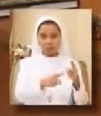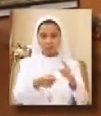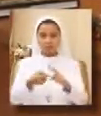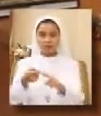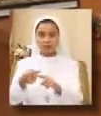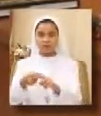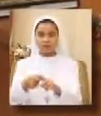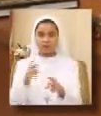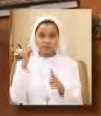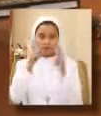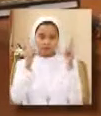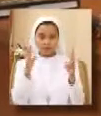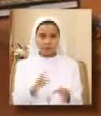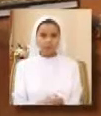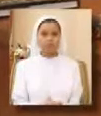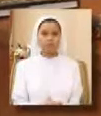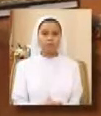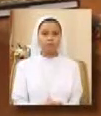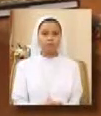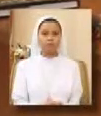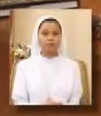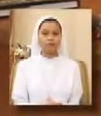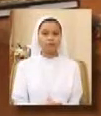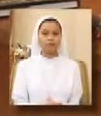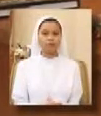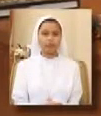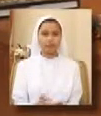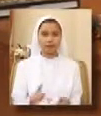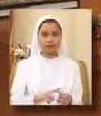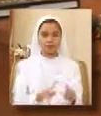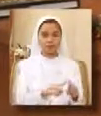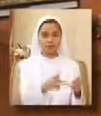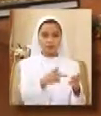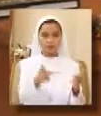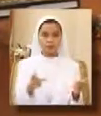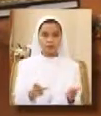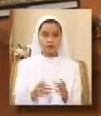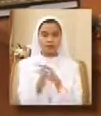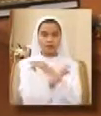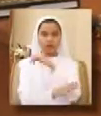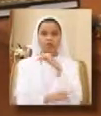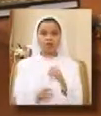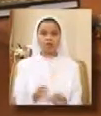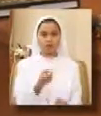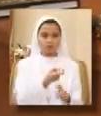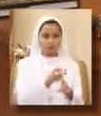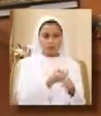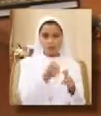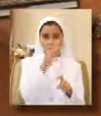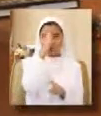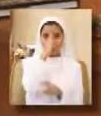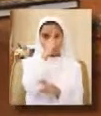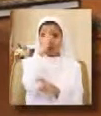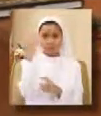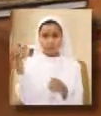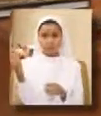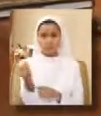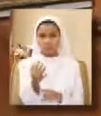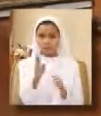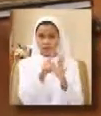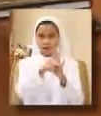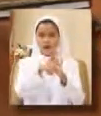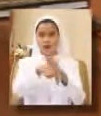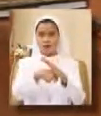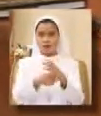sa Ireland also. From Rome, Bishop, ilang oras pa din po ba yung papunta ng Lourdes, France? Malapit